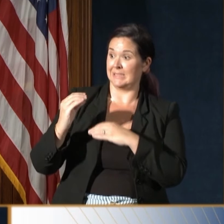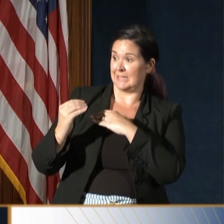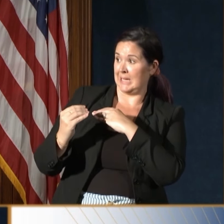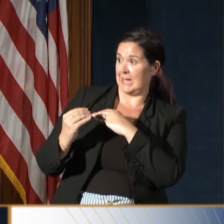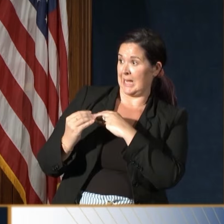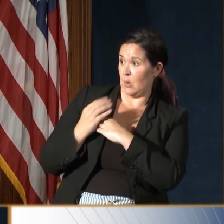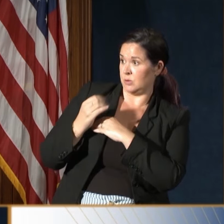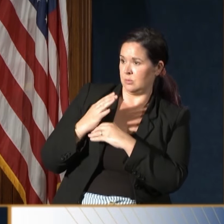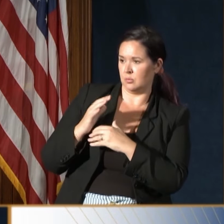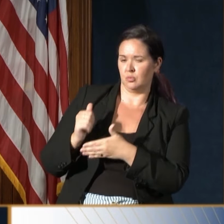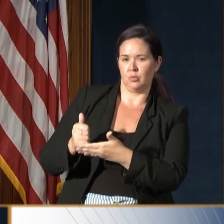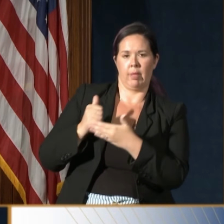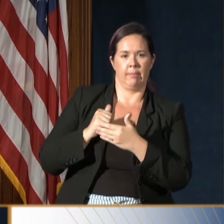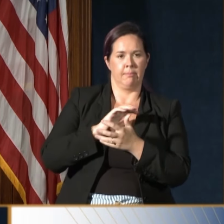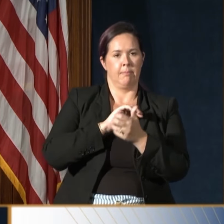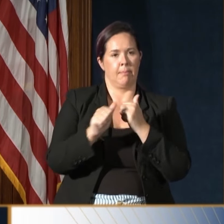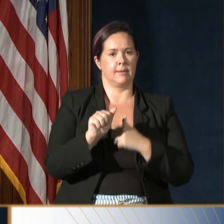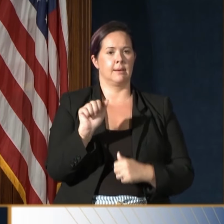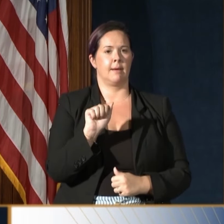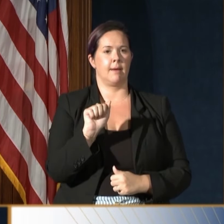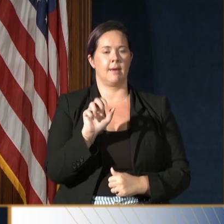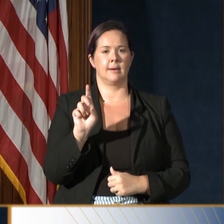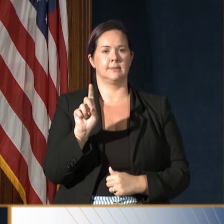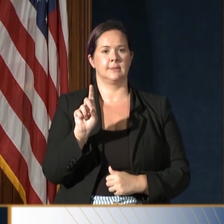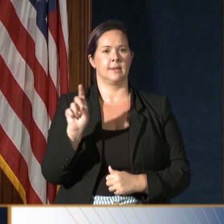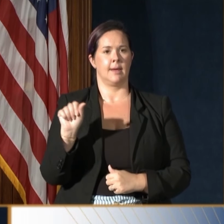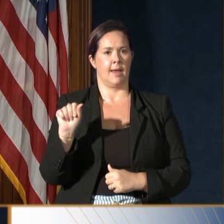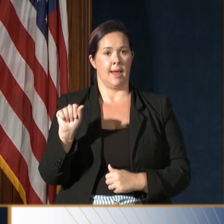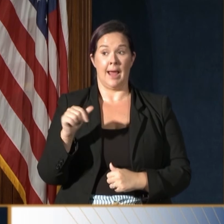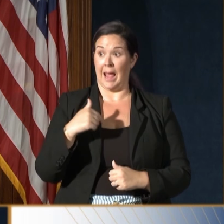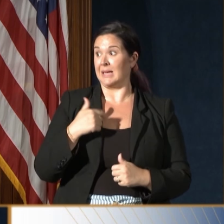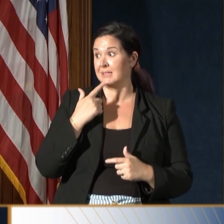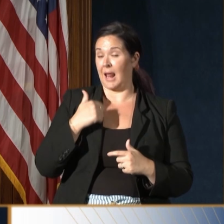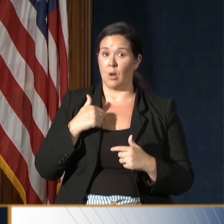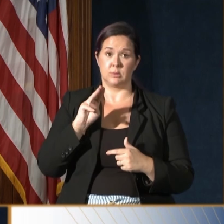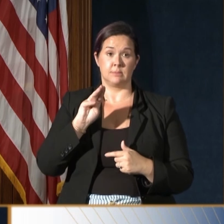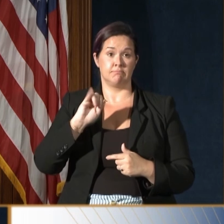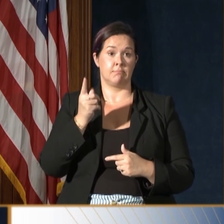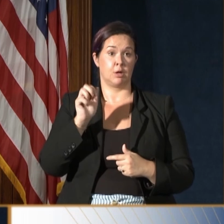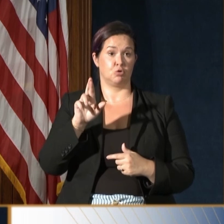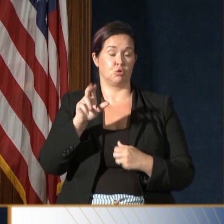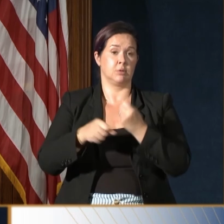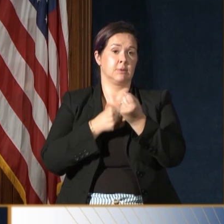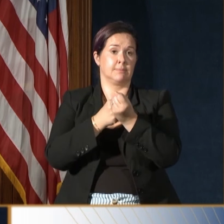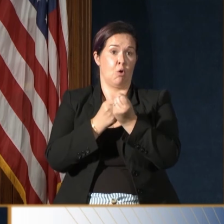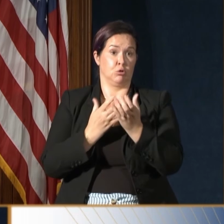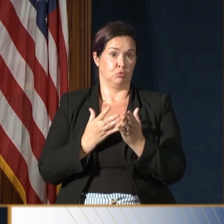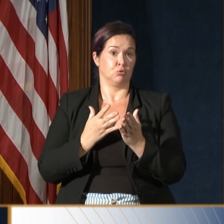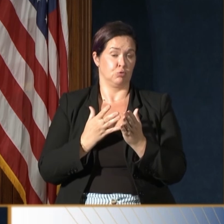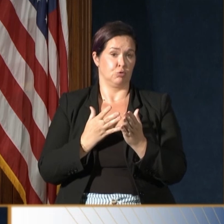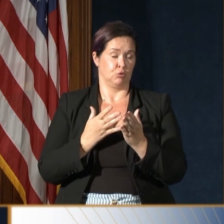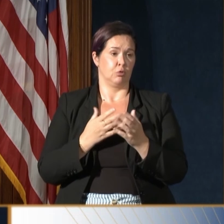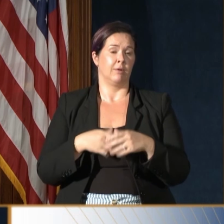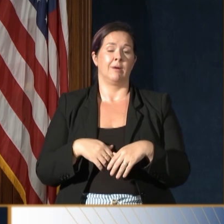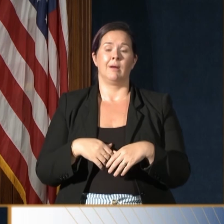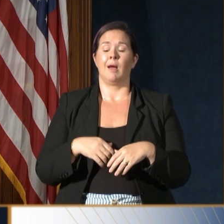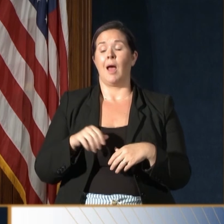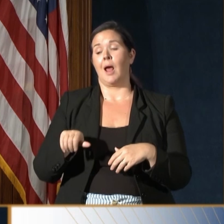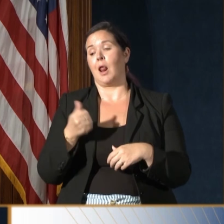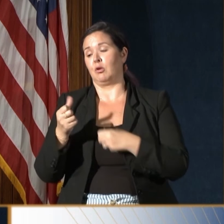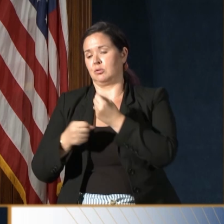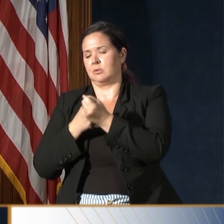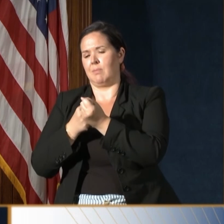ADA. Now, it was said that I was the major sponsor. The major sponsor, from my perspective, was a guy named